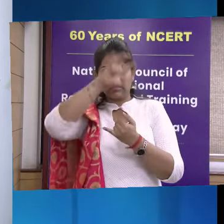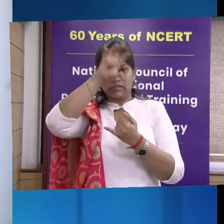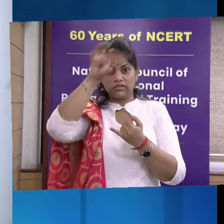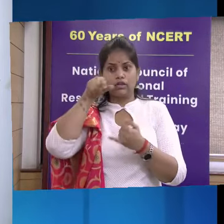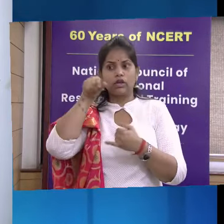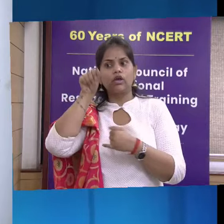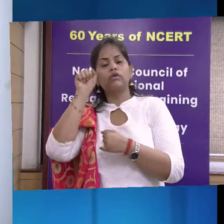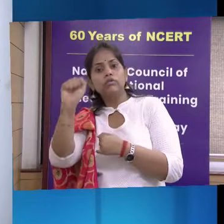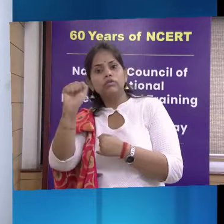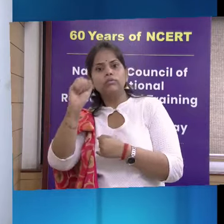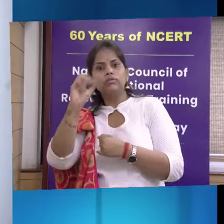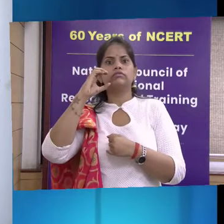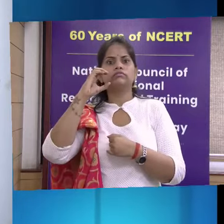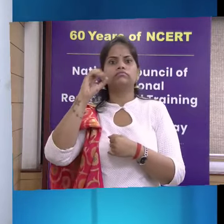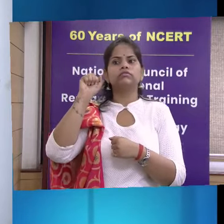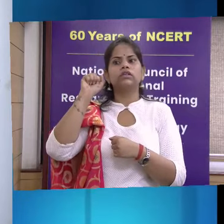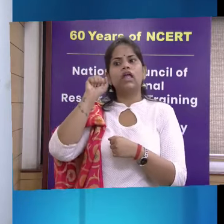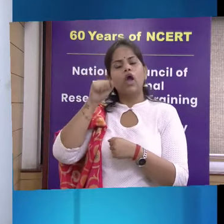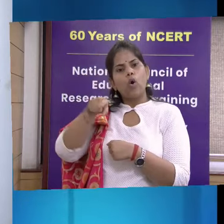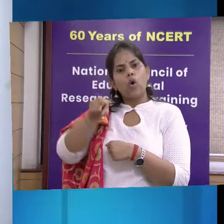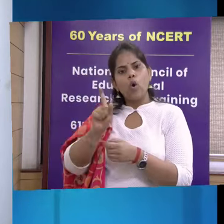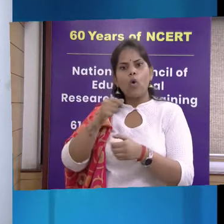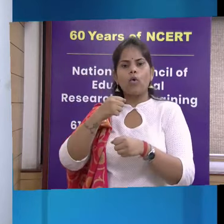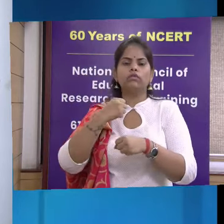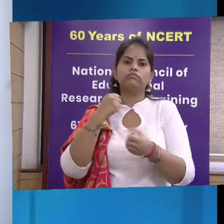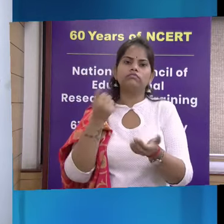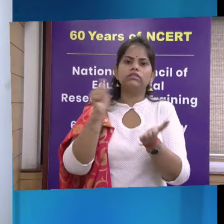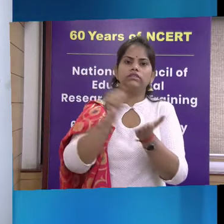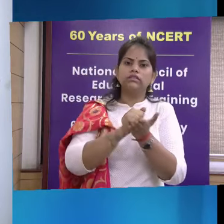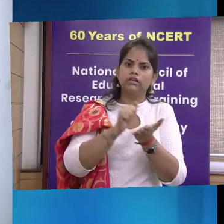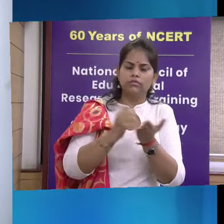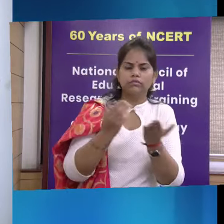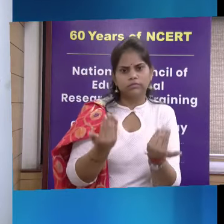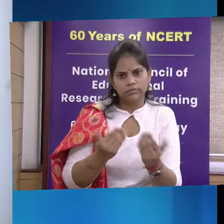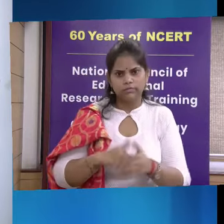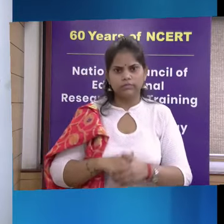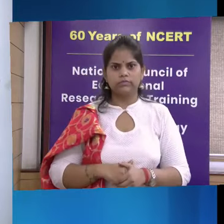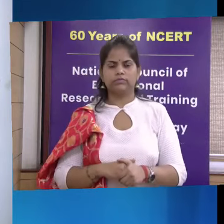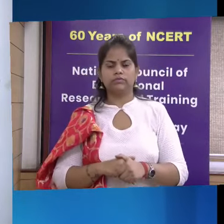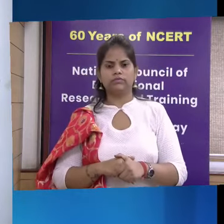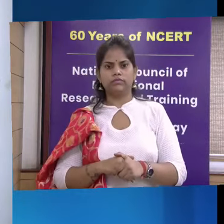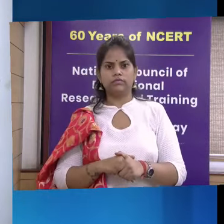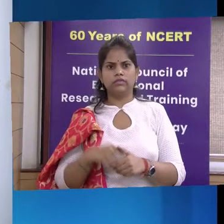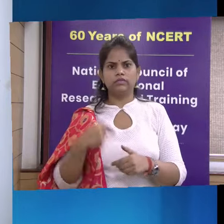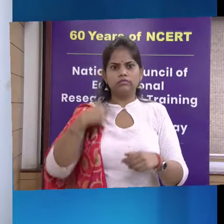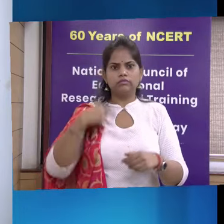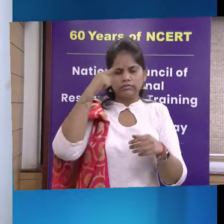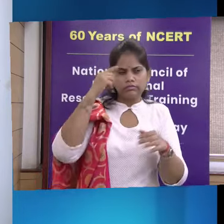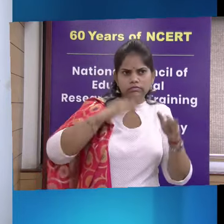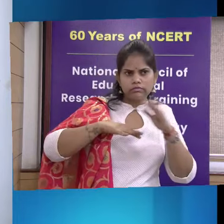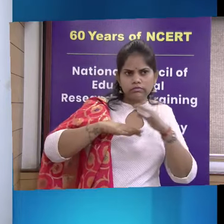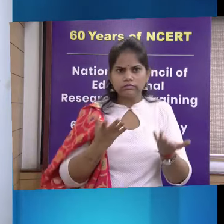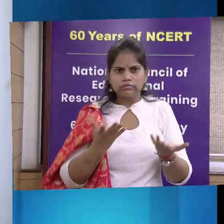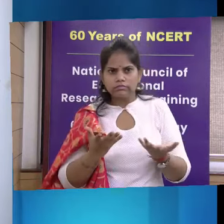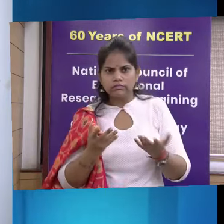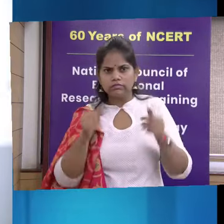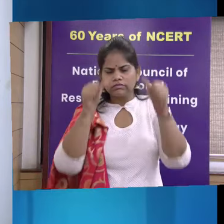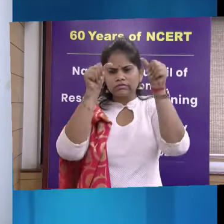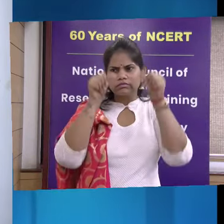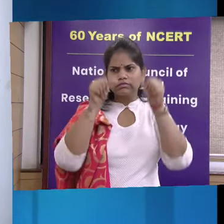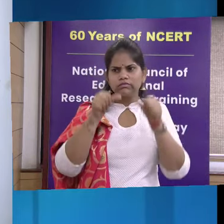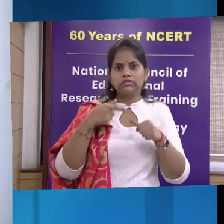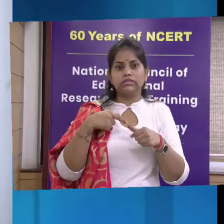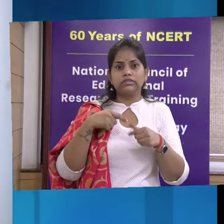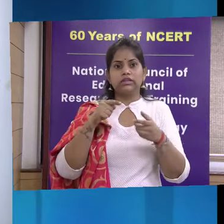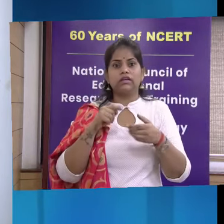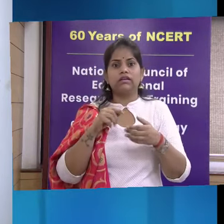permission. Development of competency-based learning outcomes for elementary school